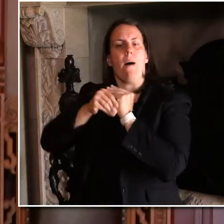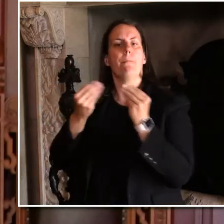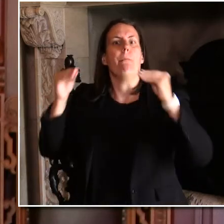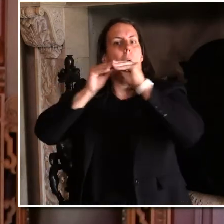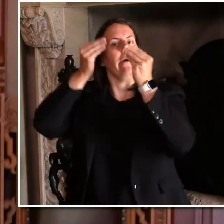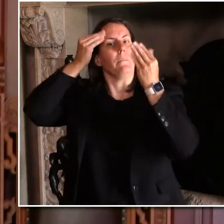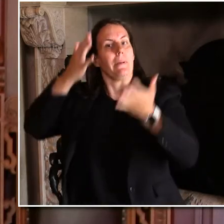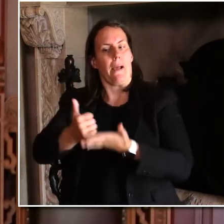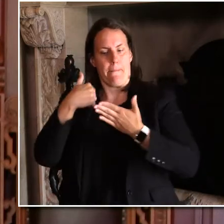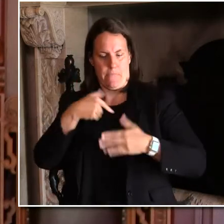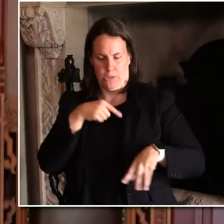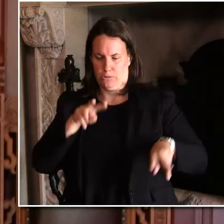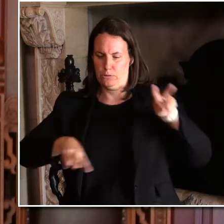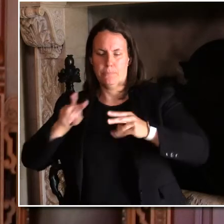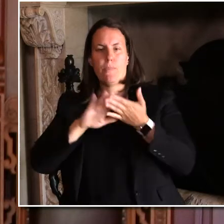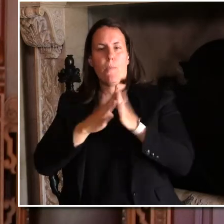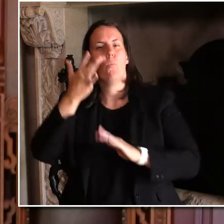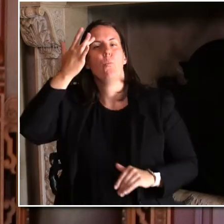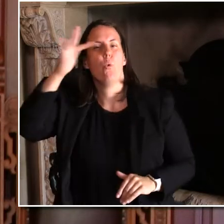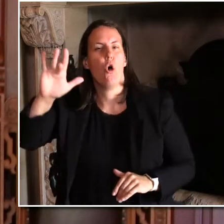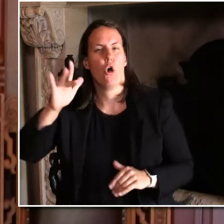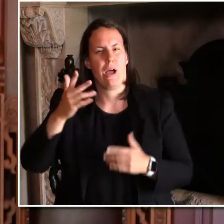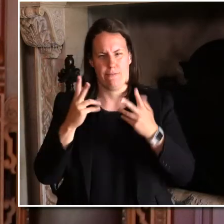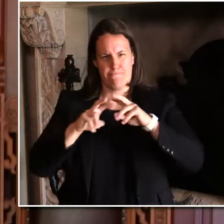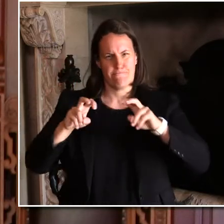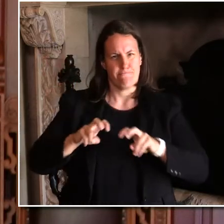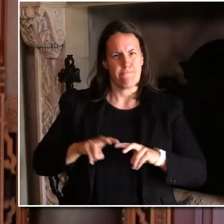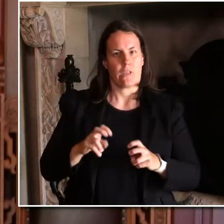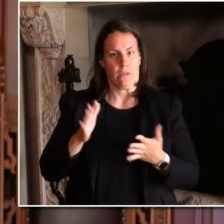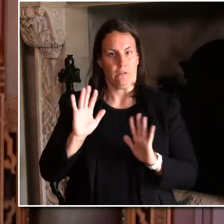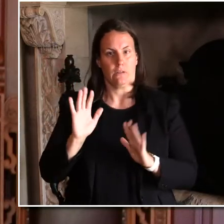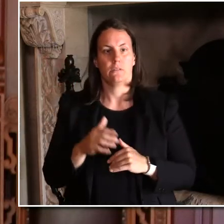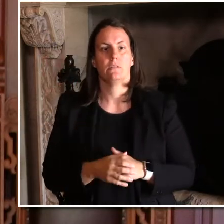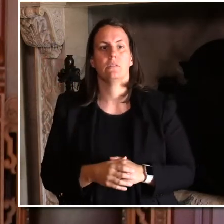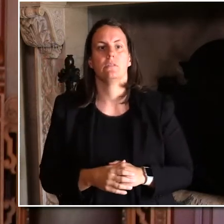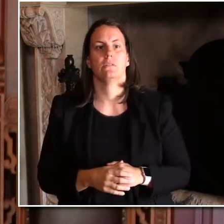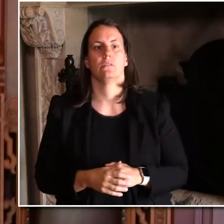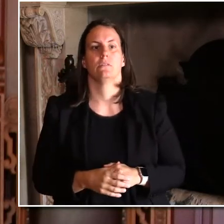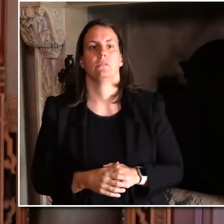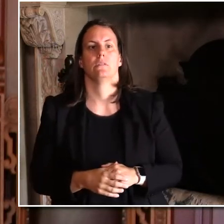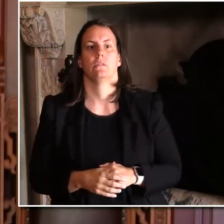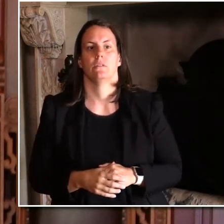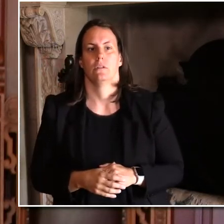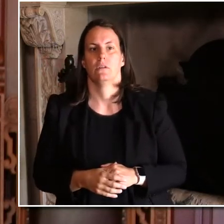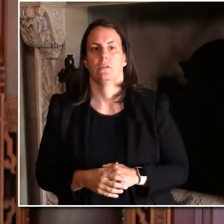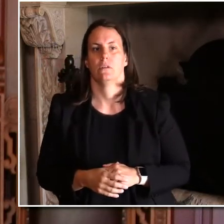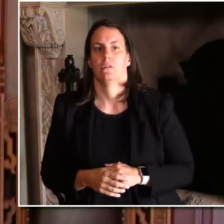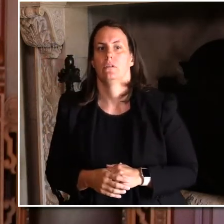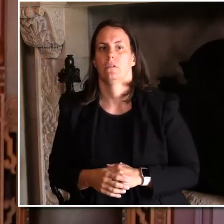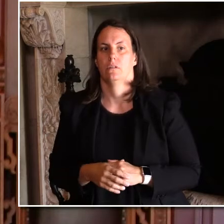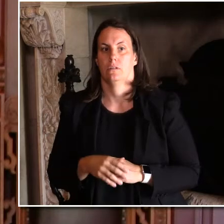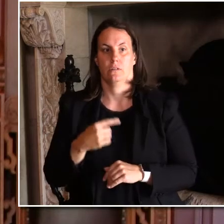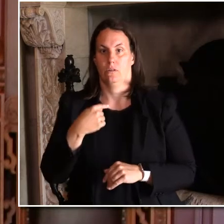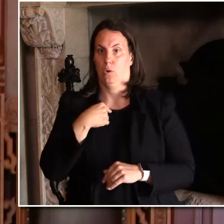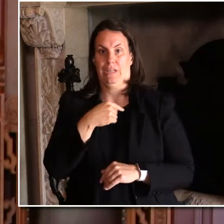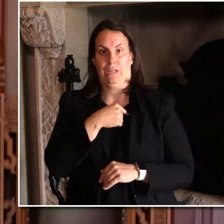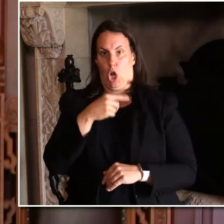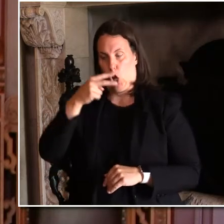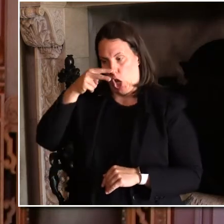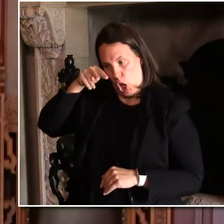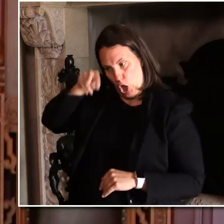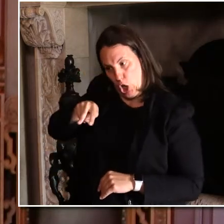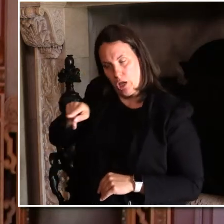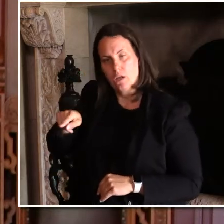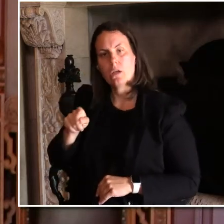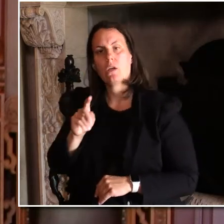other source. It's kind of a way to get a snapshot in time from a whole population that's served by a particular system